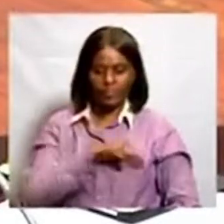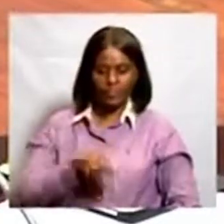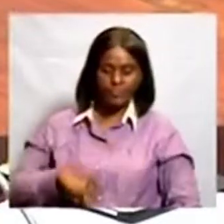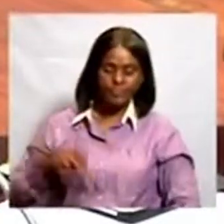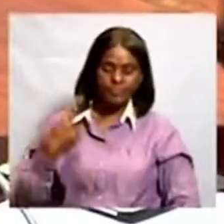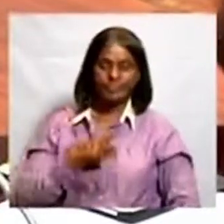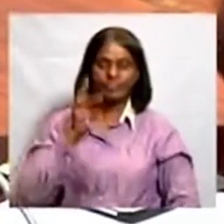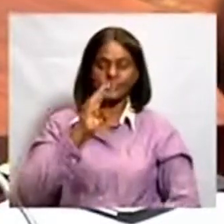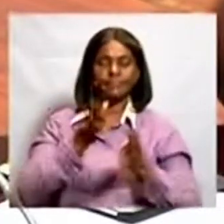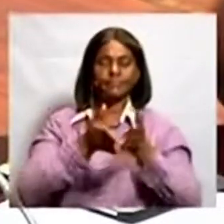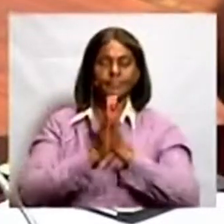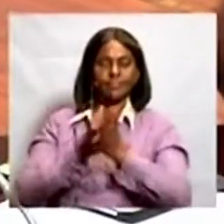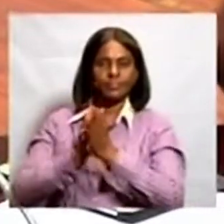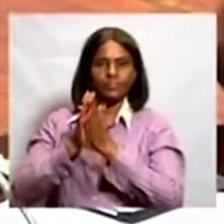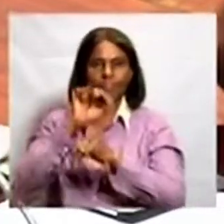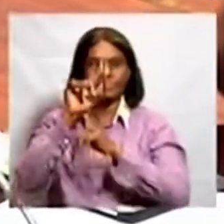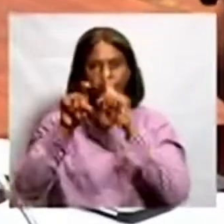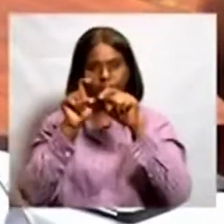ask questions. Thank you.